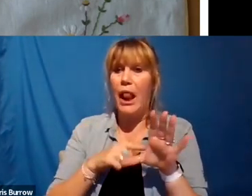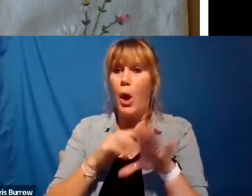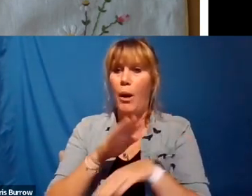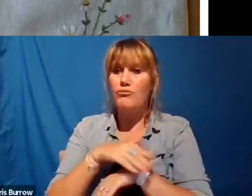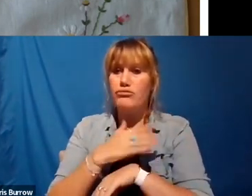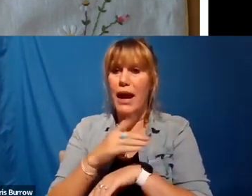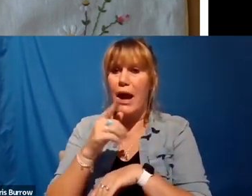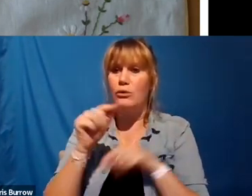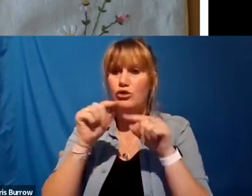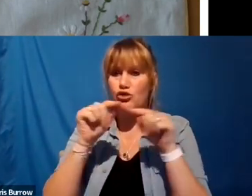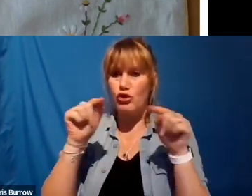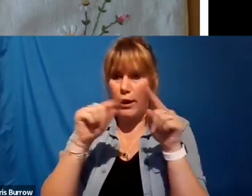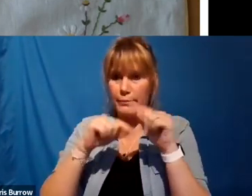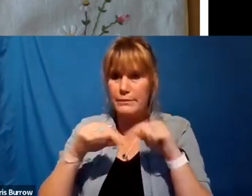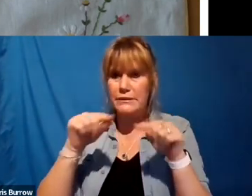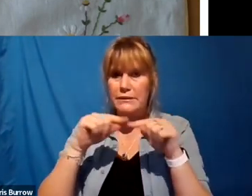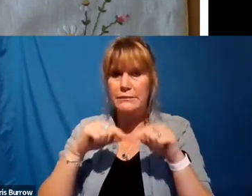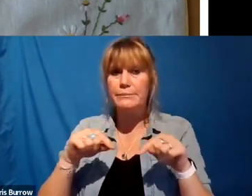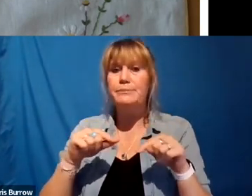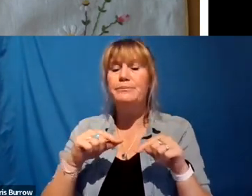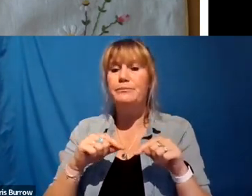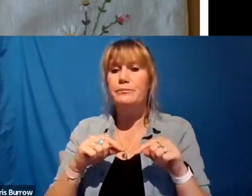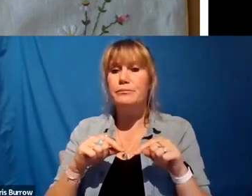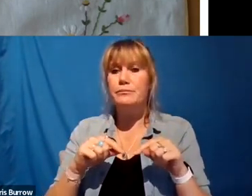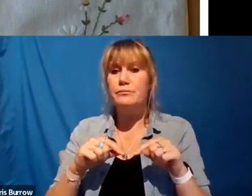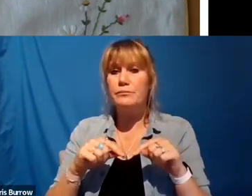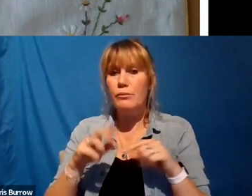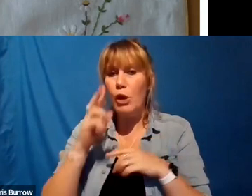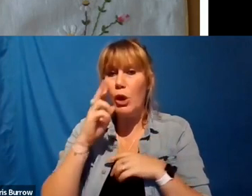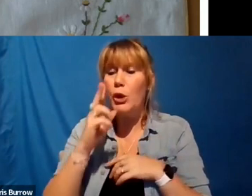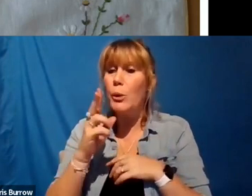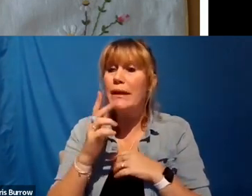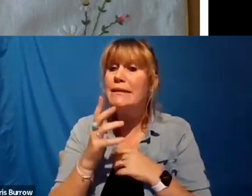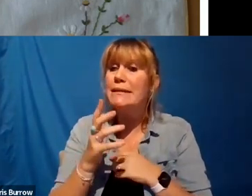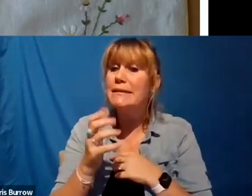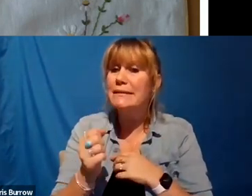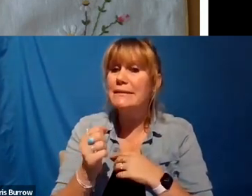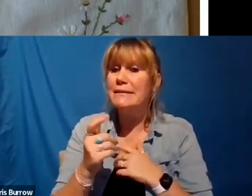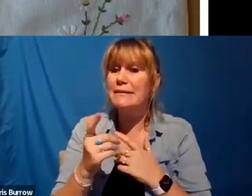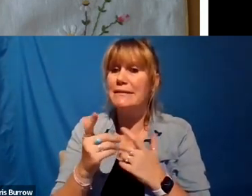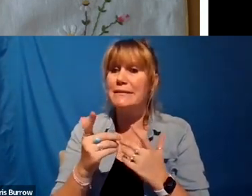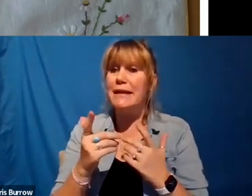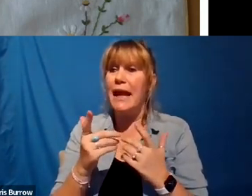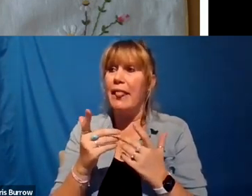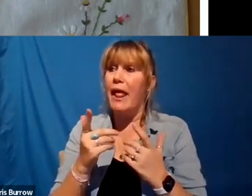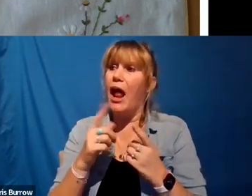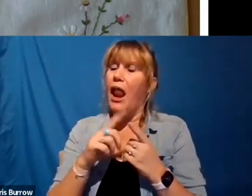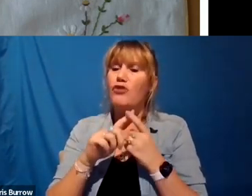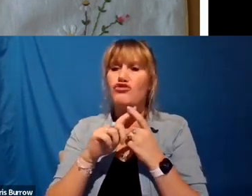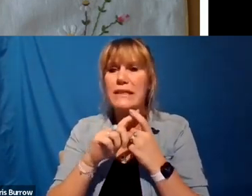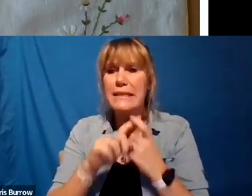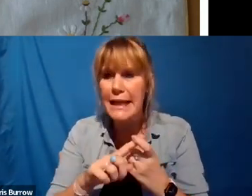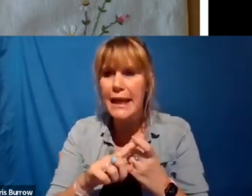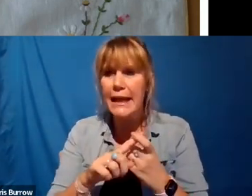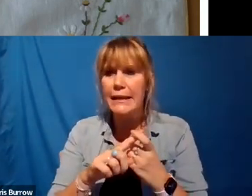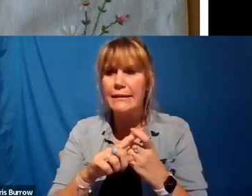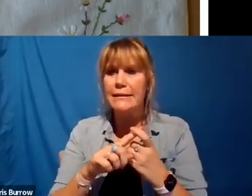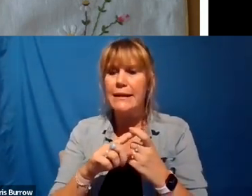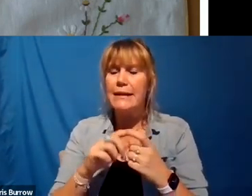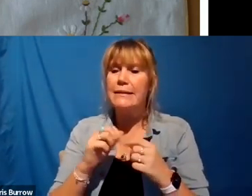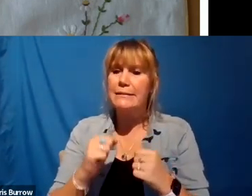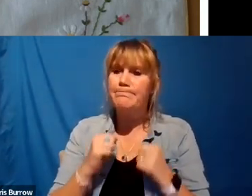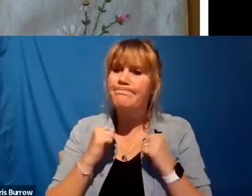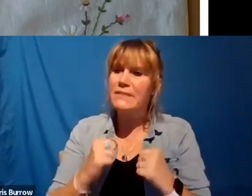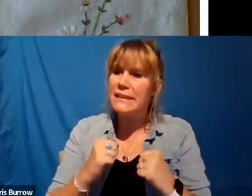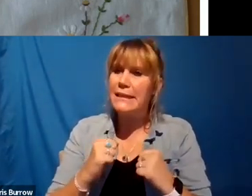stripes. And snails for me symbolize resilience, tenacity, patience, and home. They carry